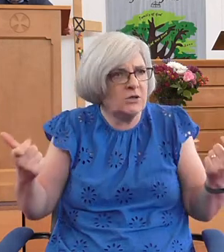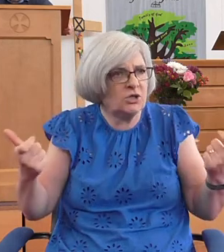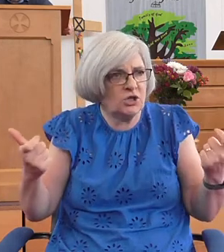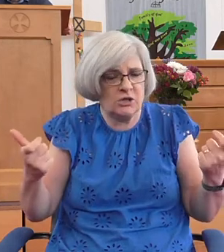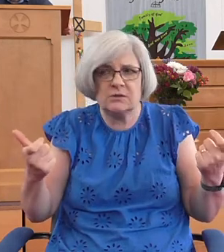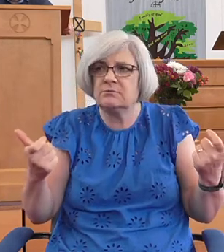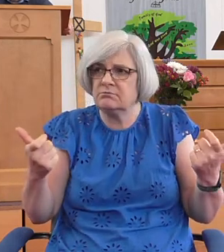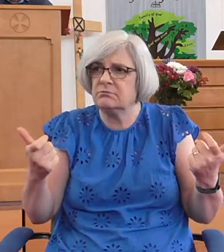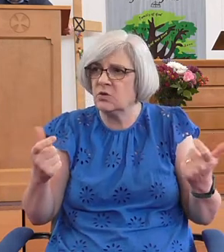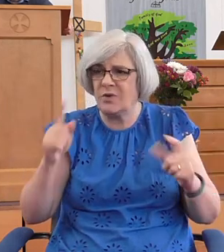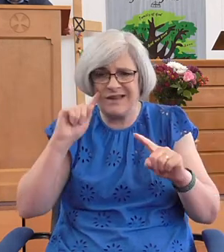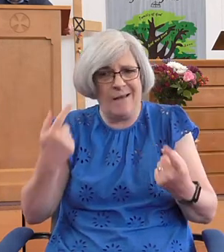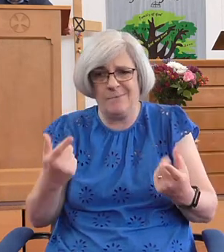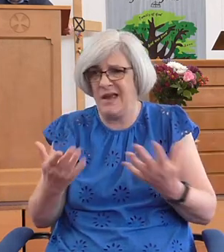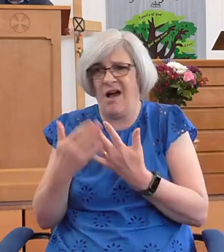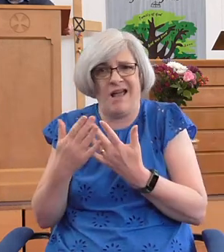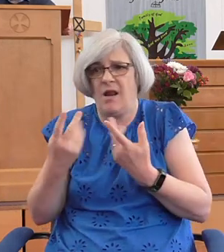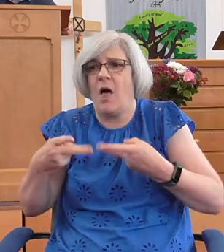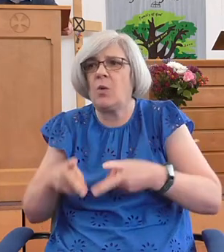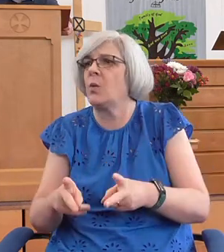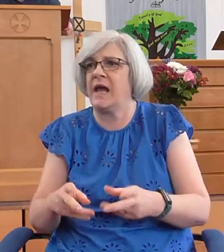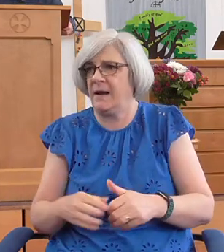otherwise.